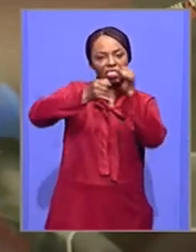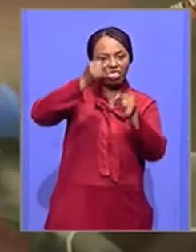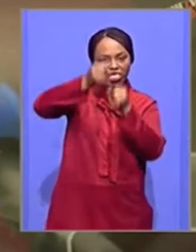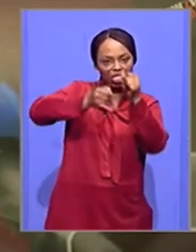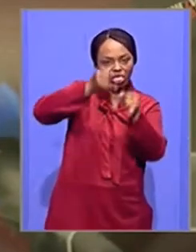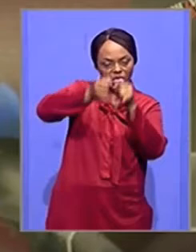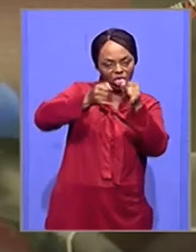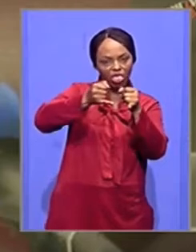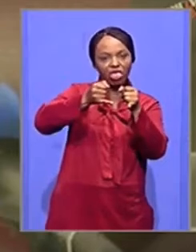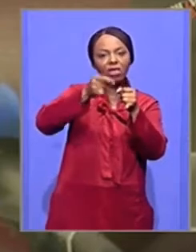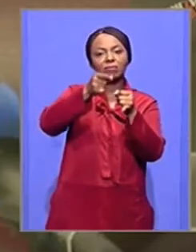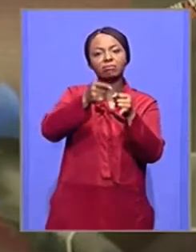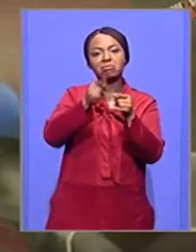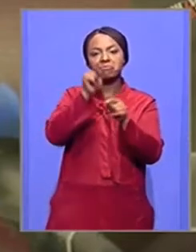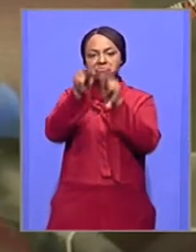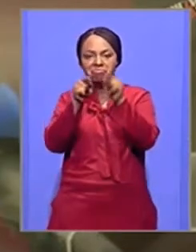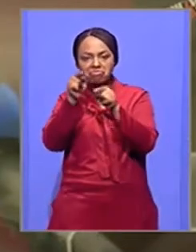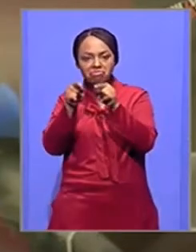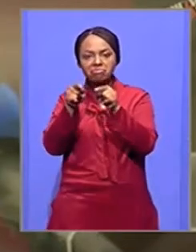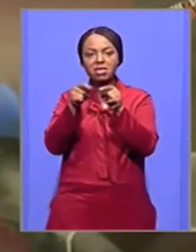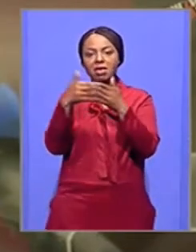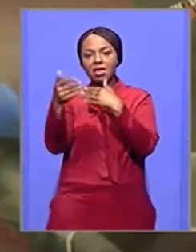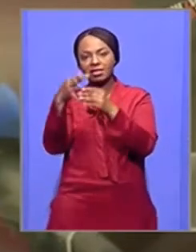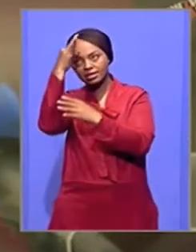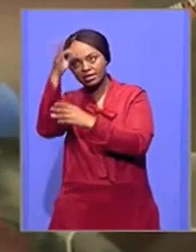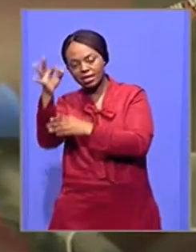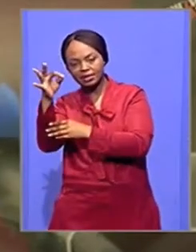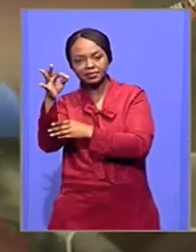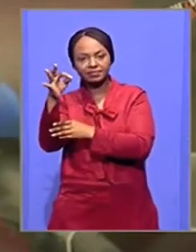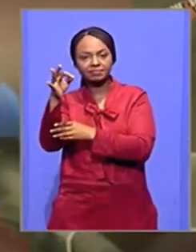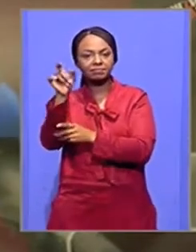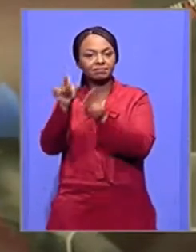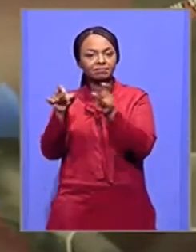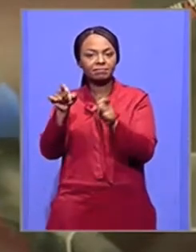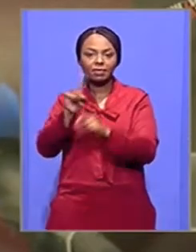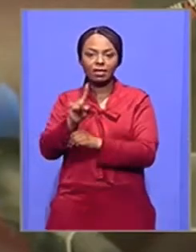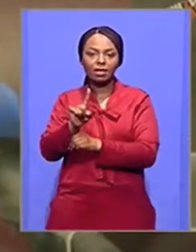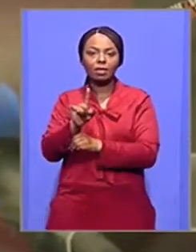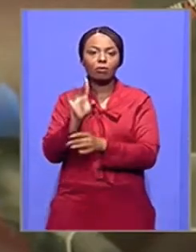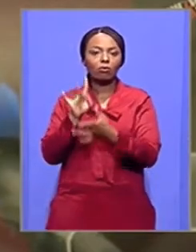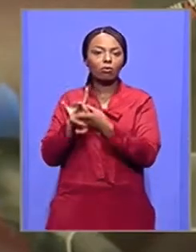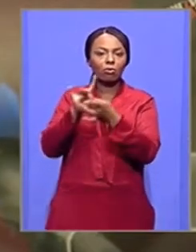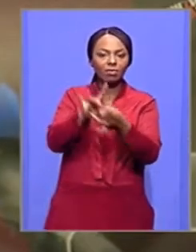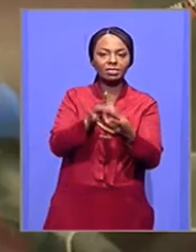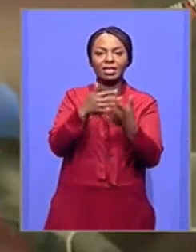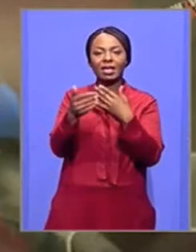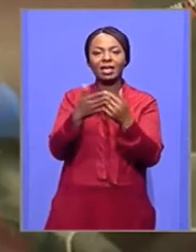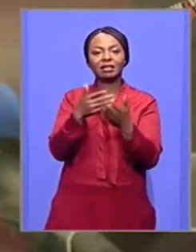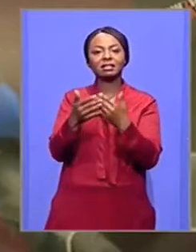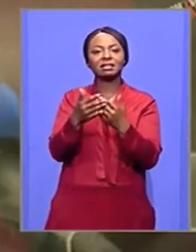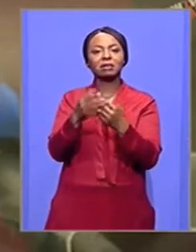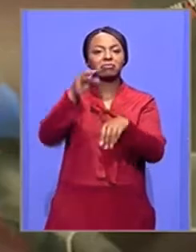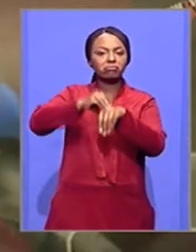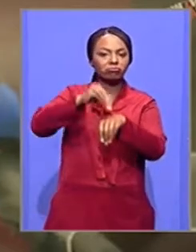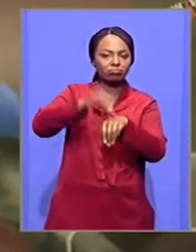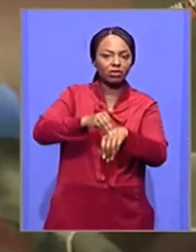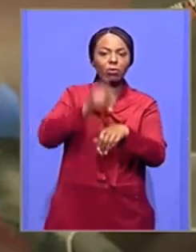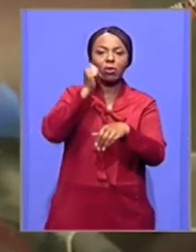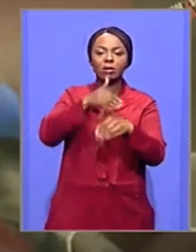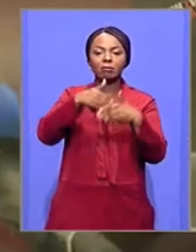the known state witnesses. Not to commit any Schedule 1 offense while released on